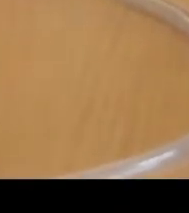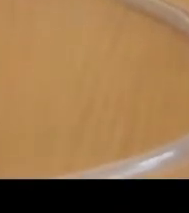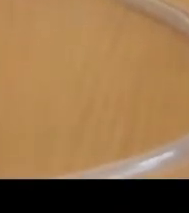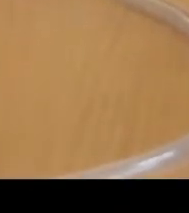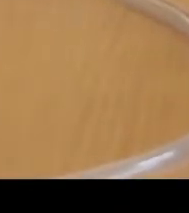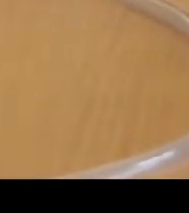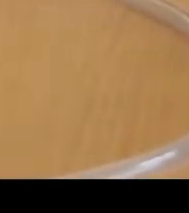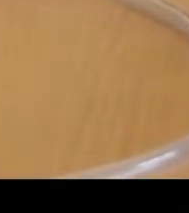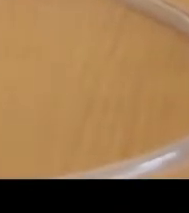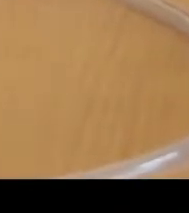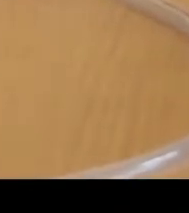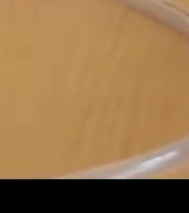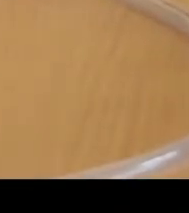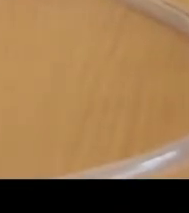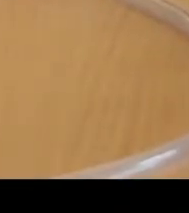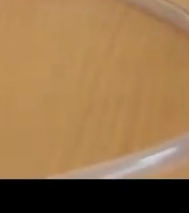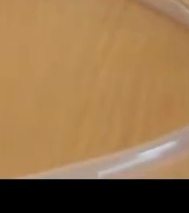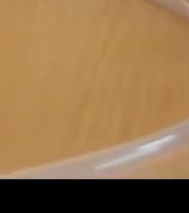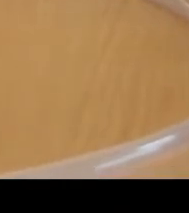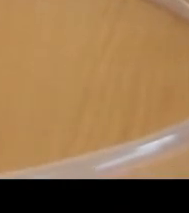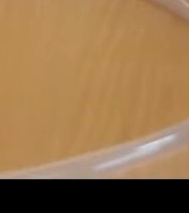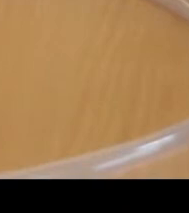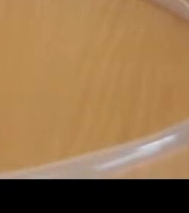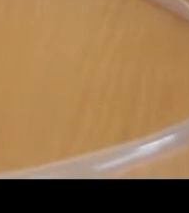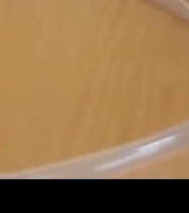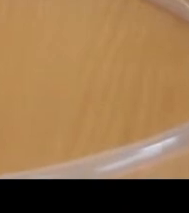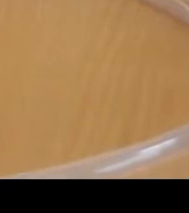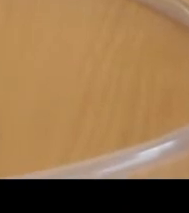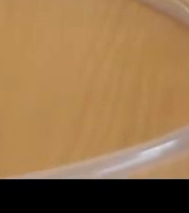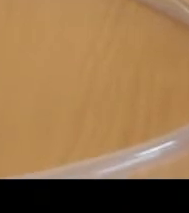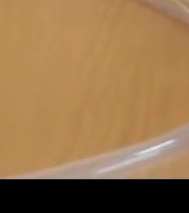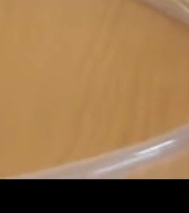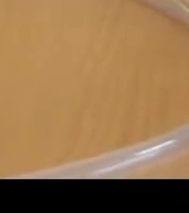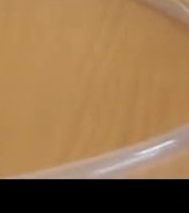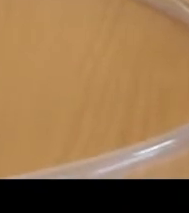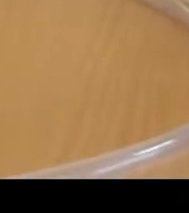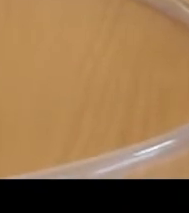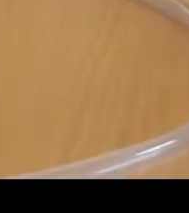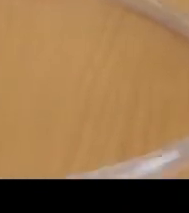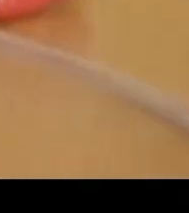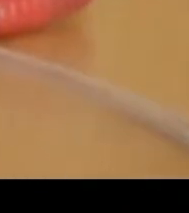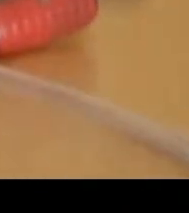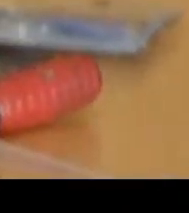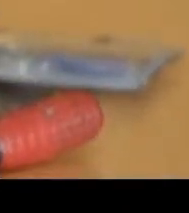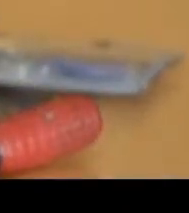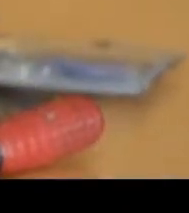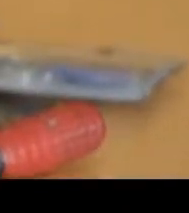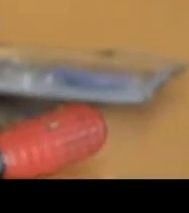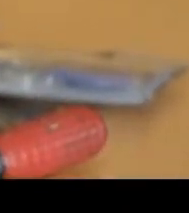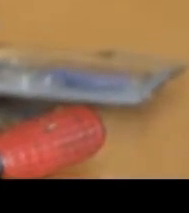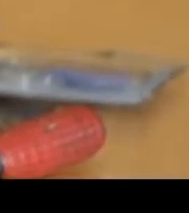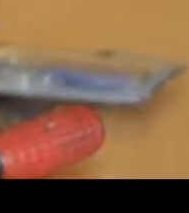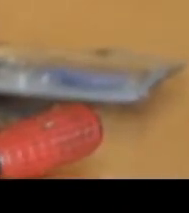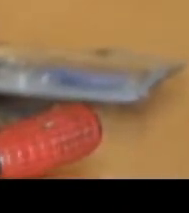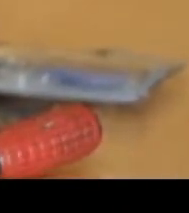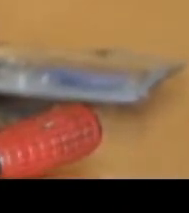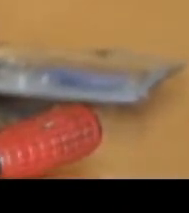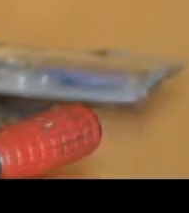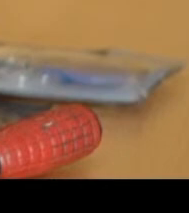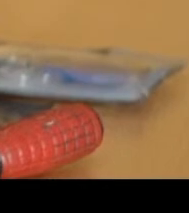inadequate manpower, we decided to come up with this, which does not require any manpower, just the